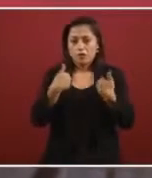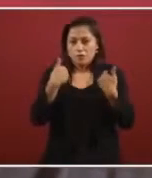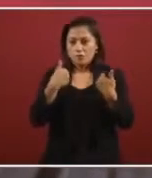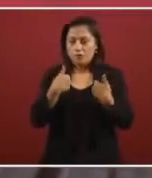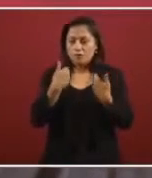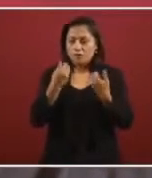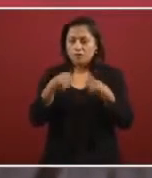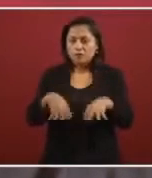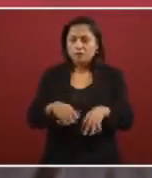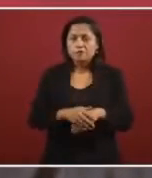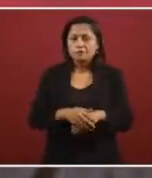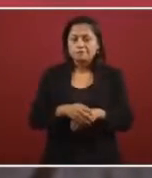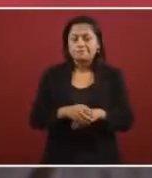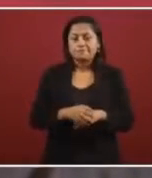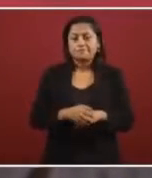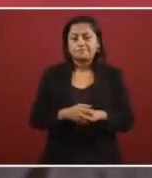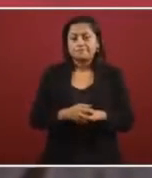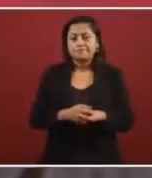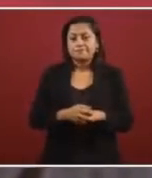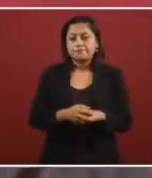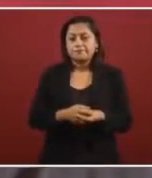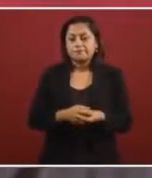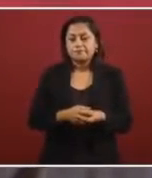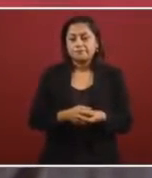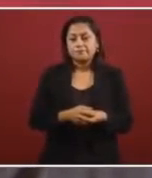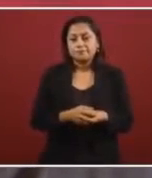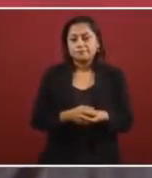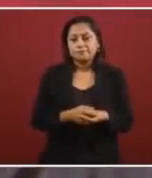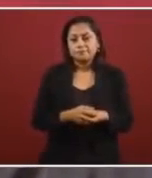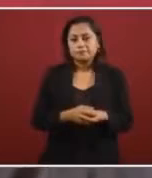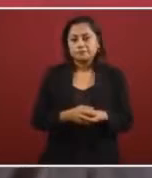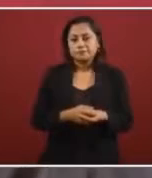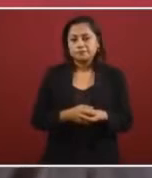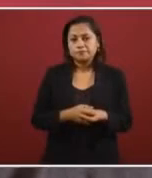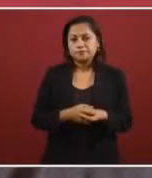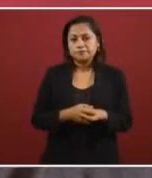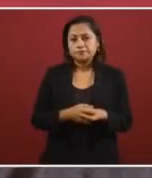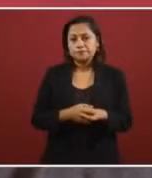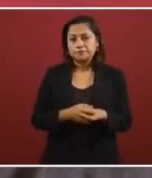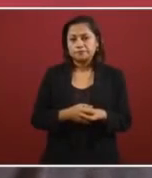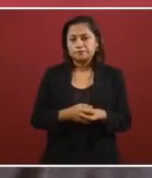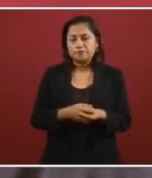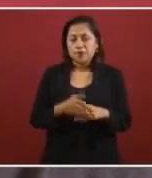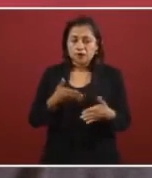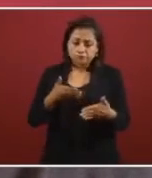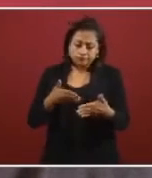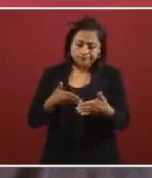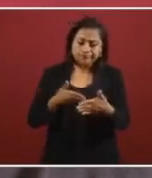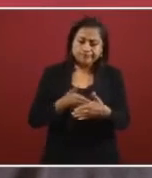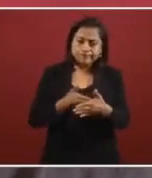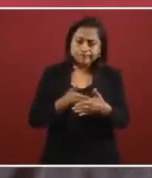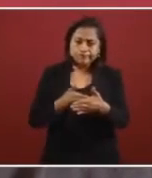the young people. there is no, there limitations